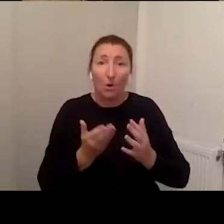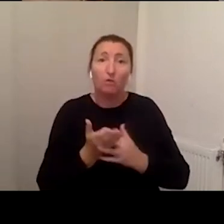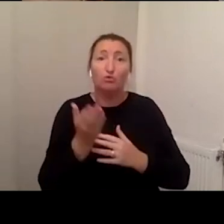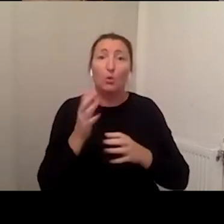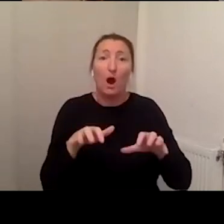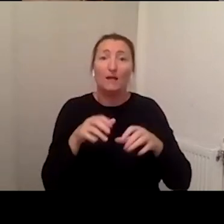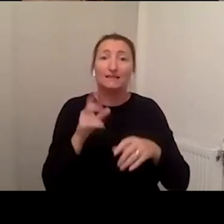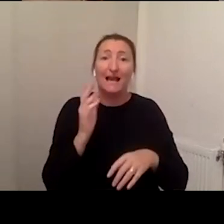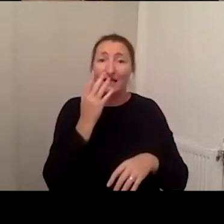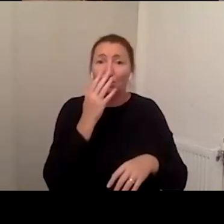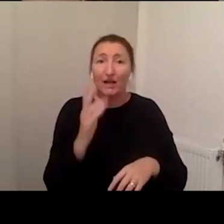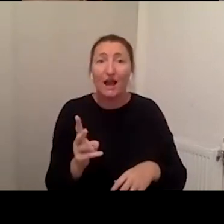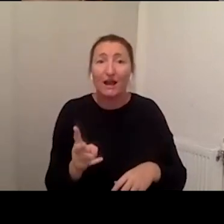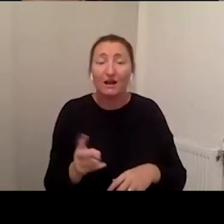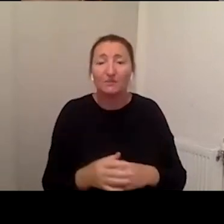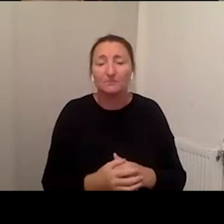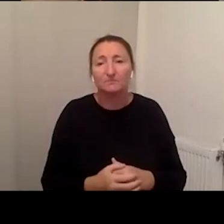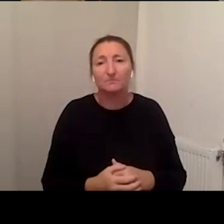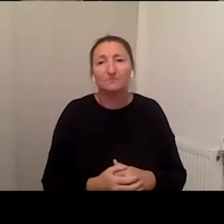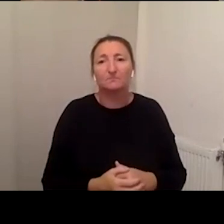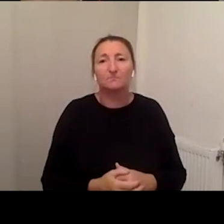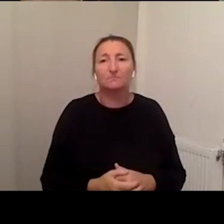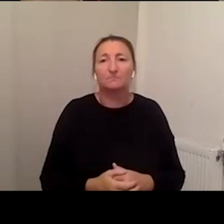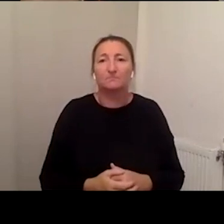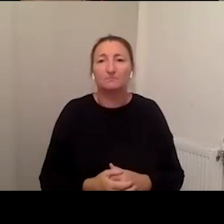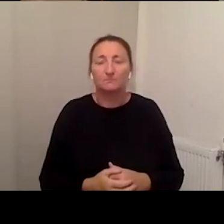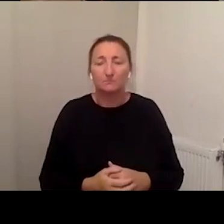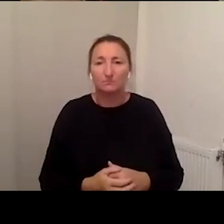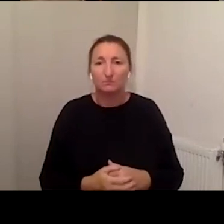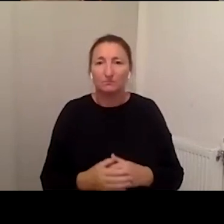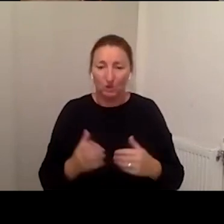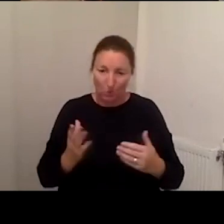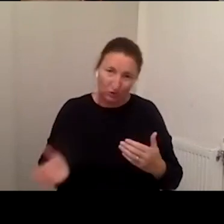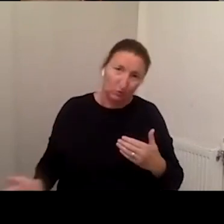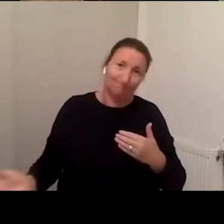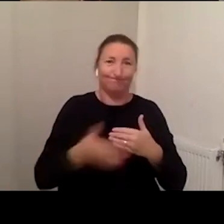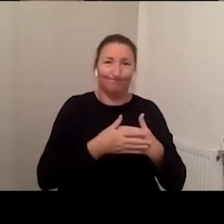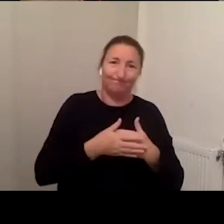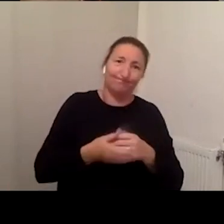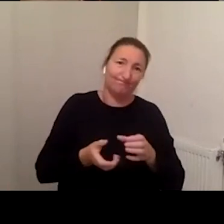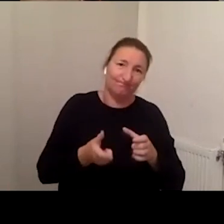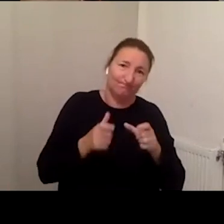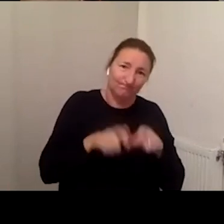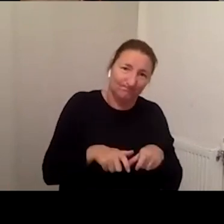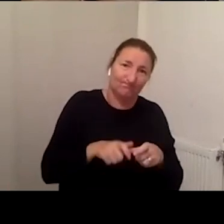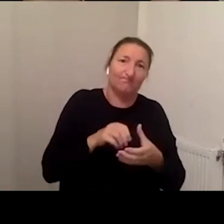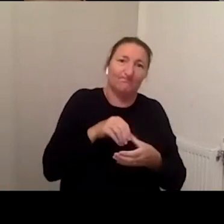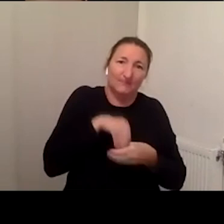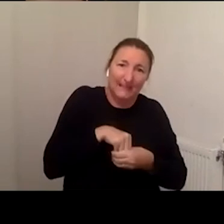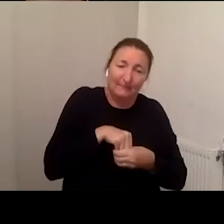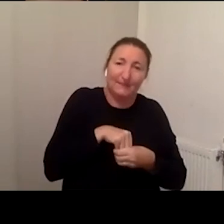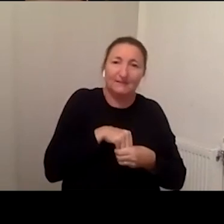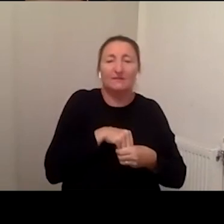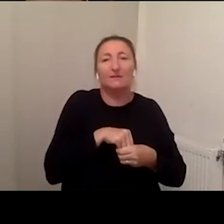a sign right at the door, right? You want to lock the door, but you want to make a sign for our ancestors and